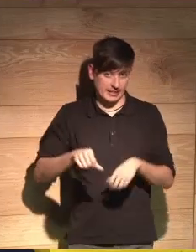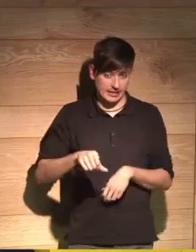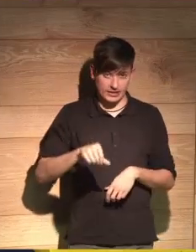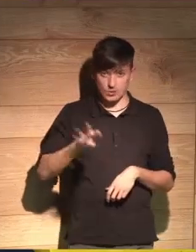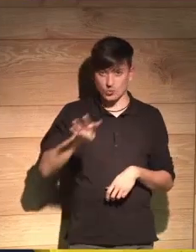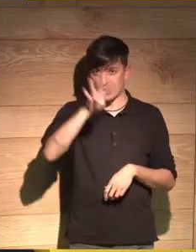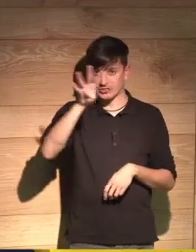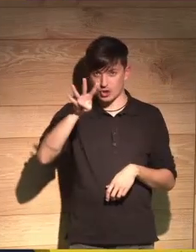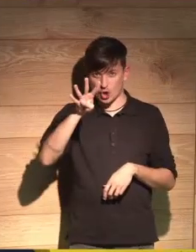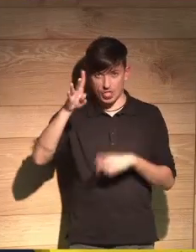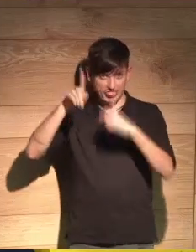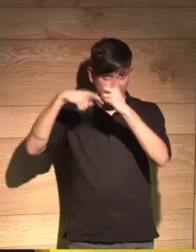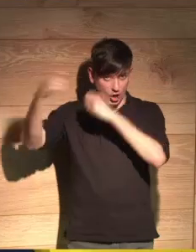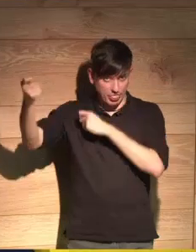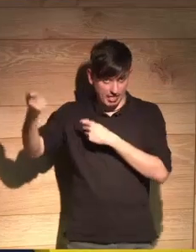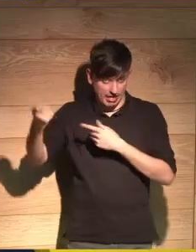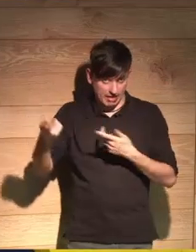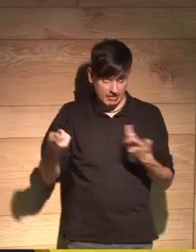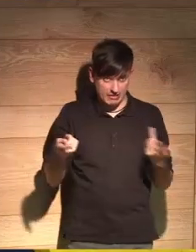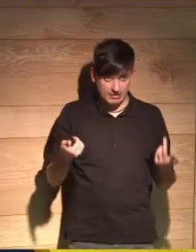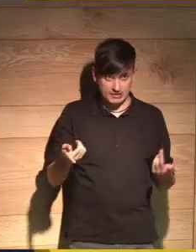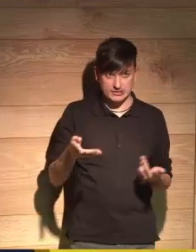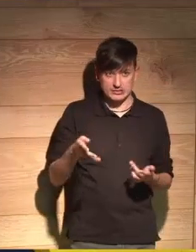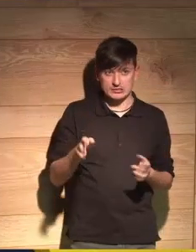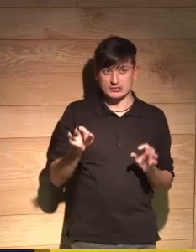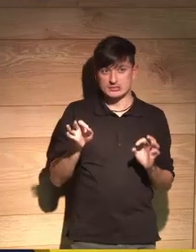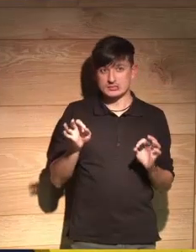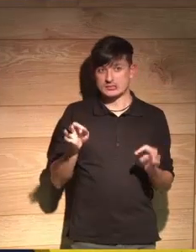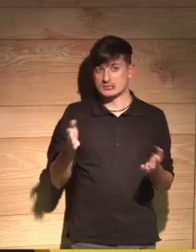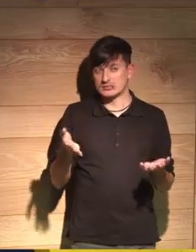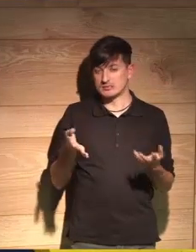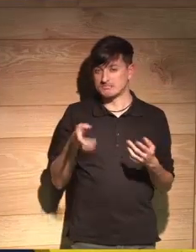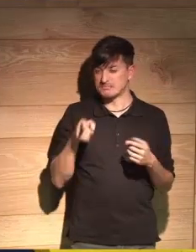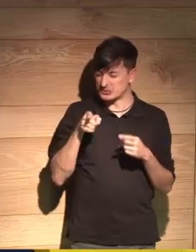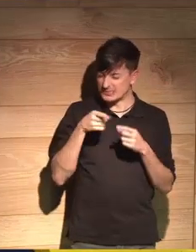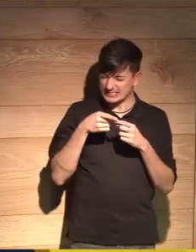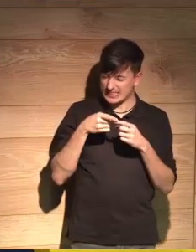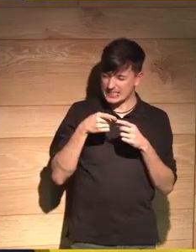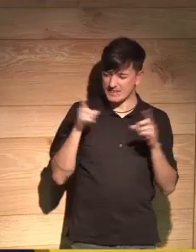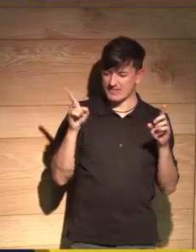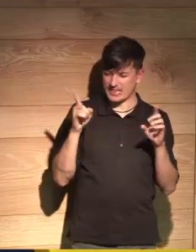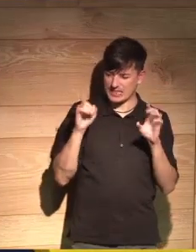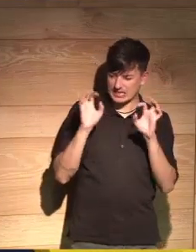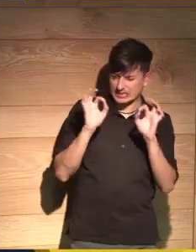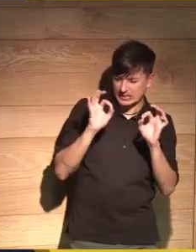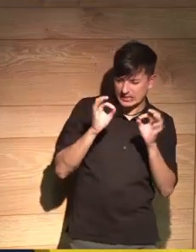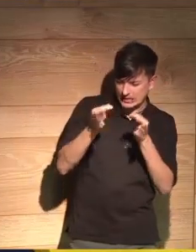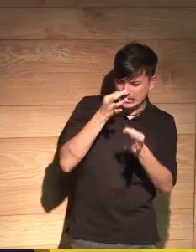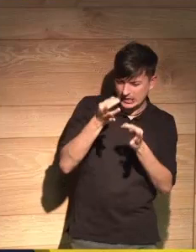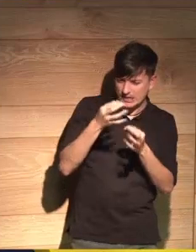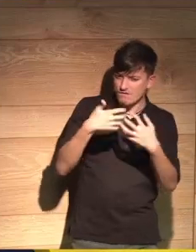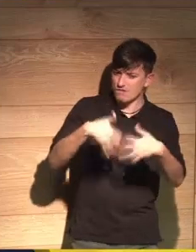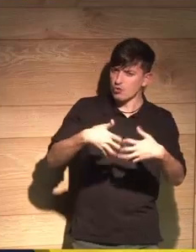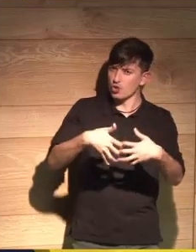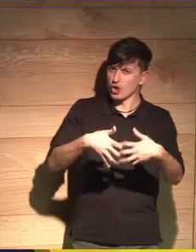Albacete and 4 Saragossas, and I mean, this law is quite different,